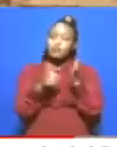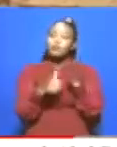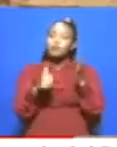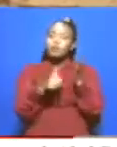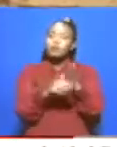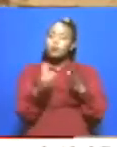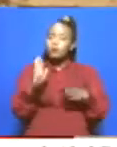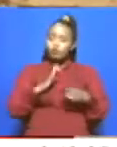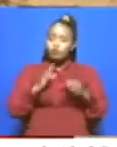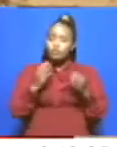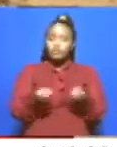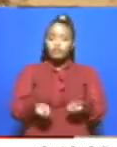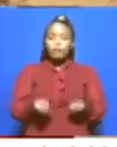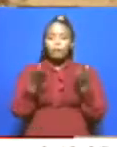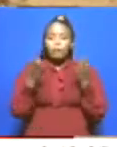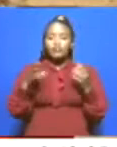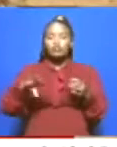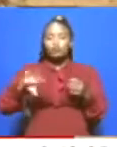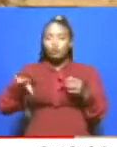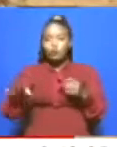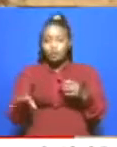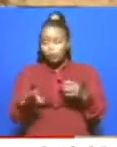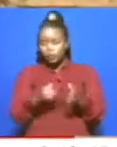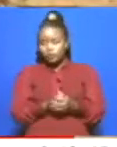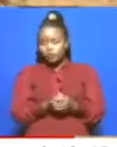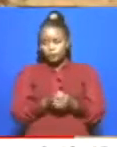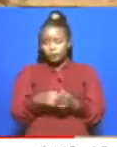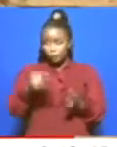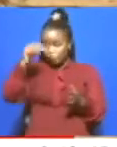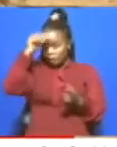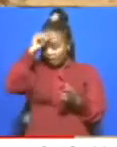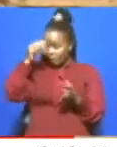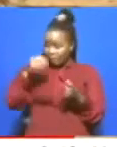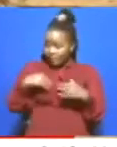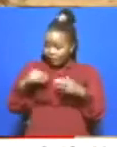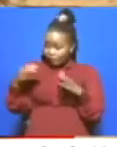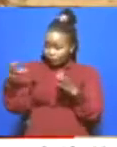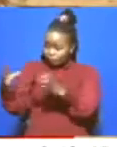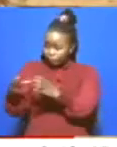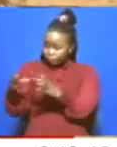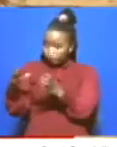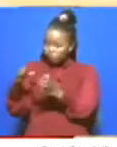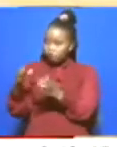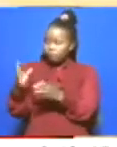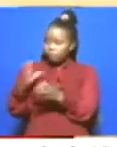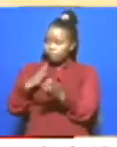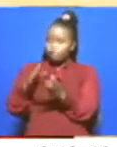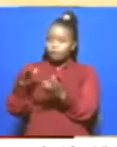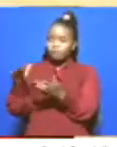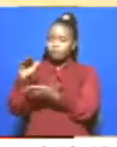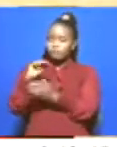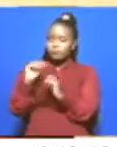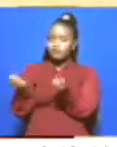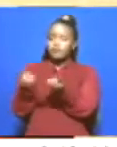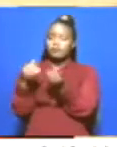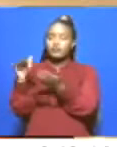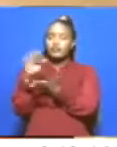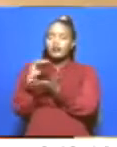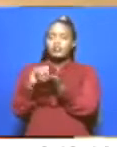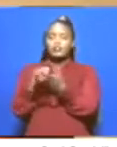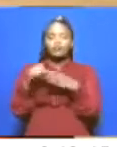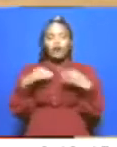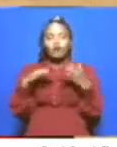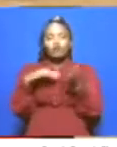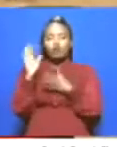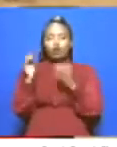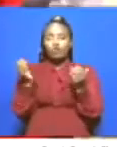Baringo. The government has set up examination centers in safe areas to avert the likelihood of more candidates who could miss the